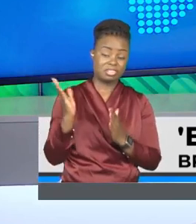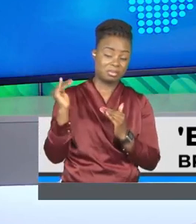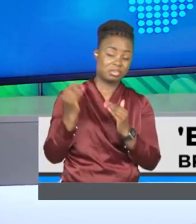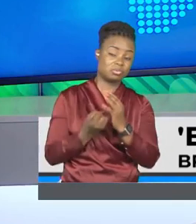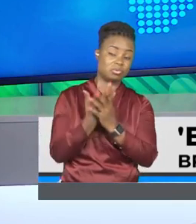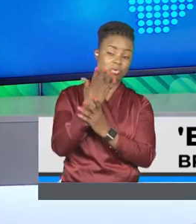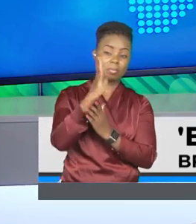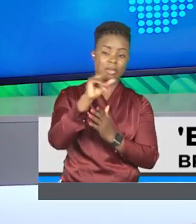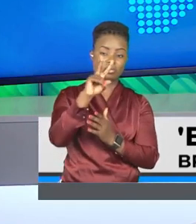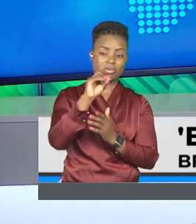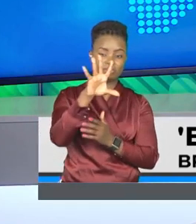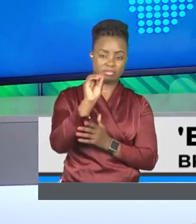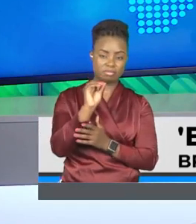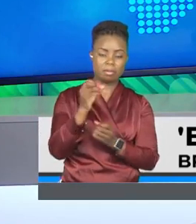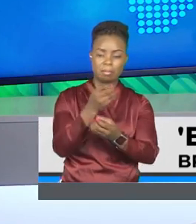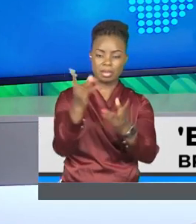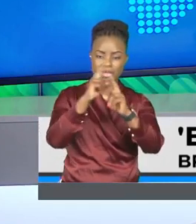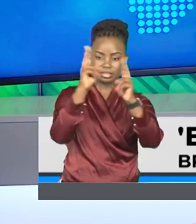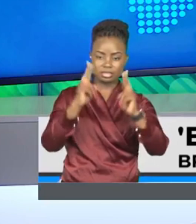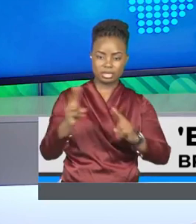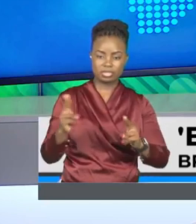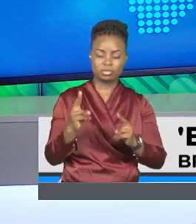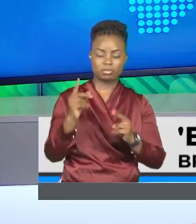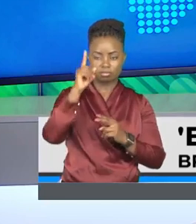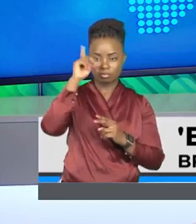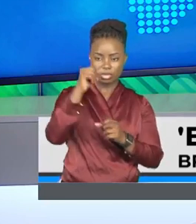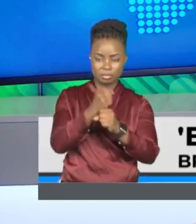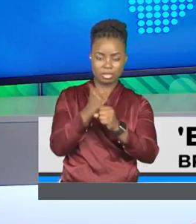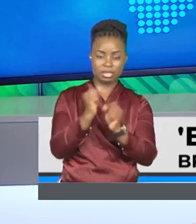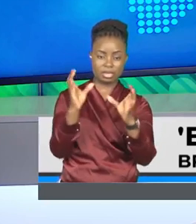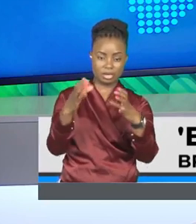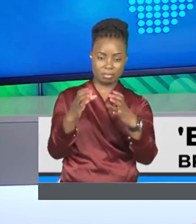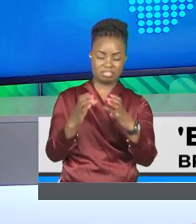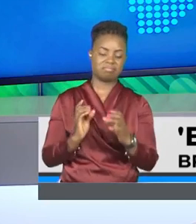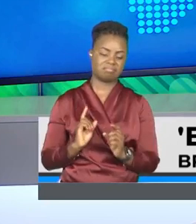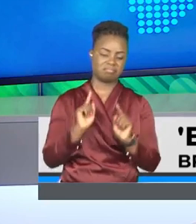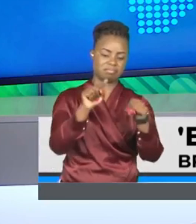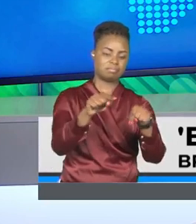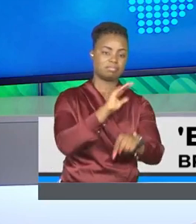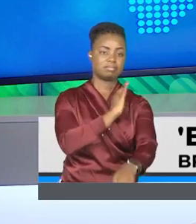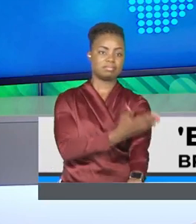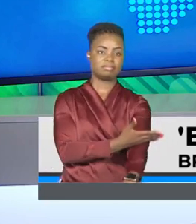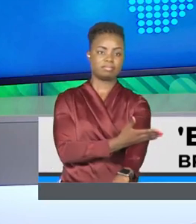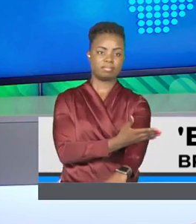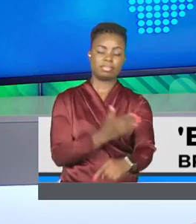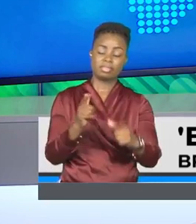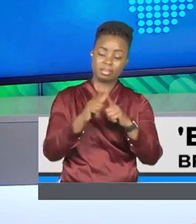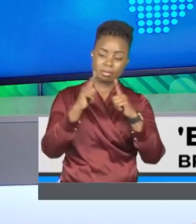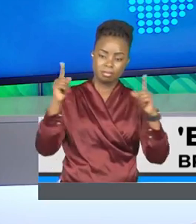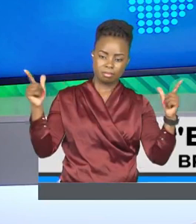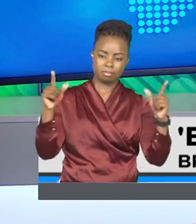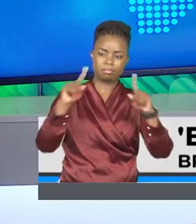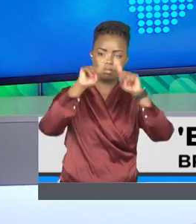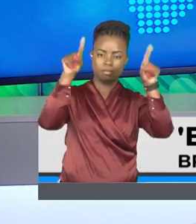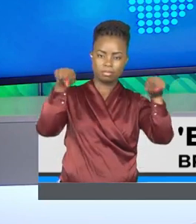2050, many international brewing companies are eyeing up the vast potential of the Nigerian market. Gigantic billboards advertising